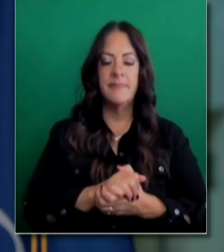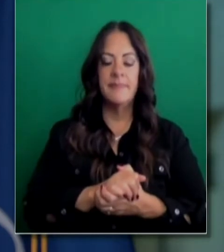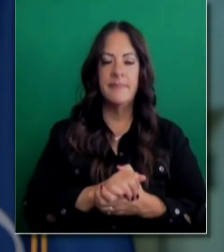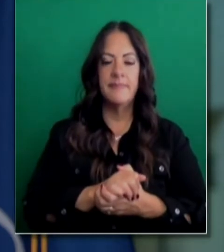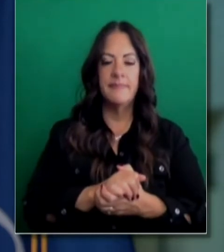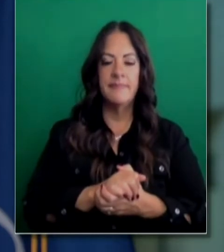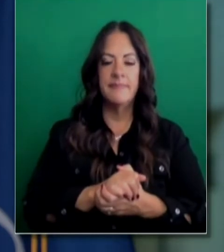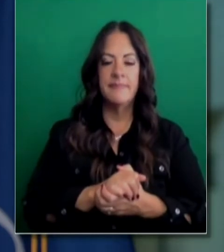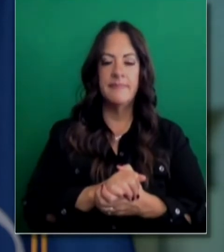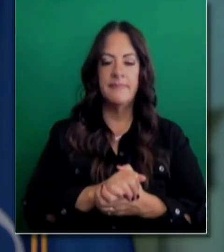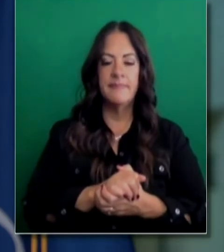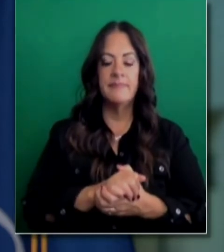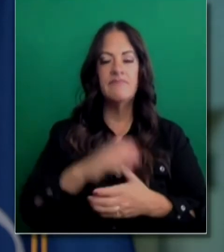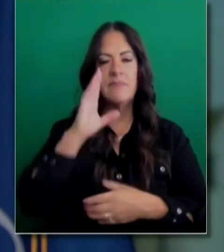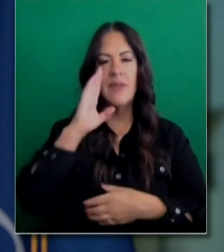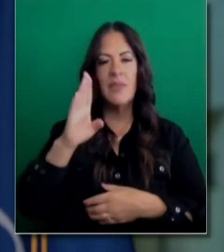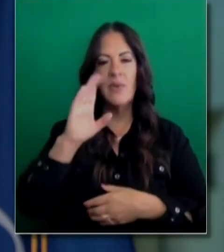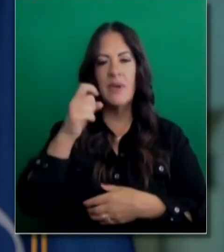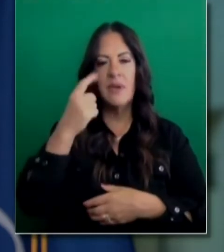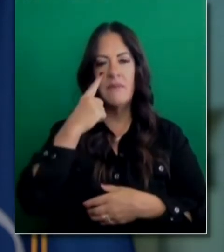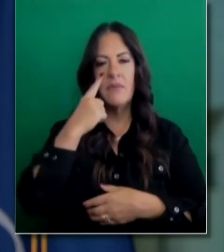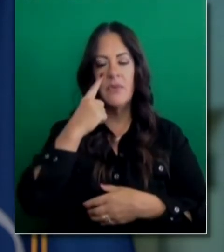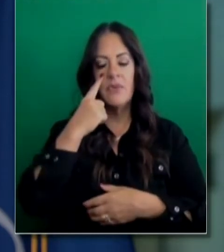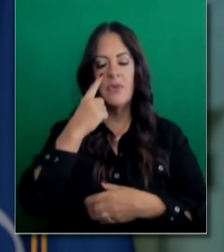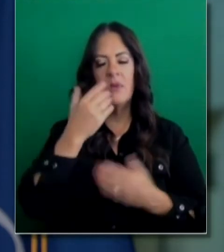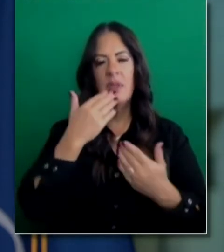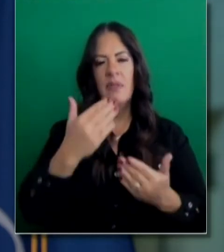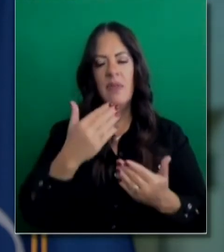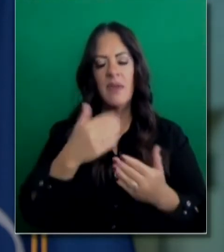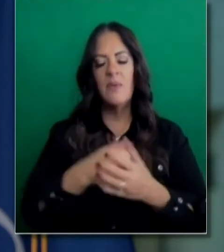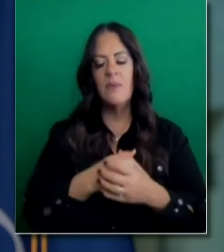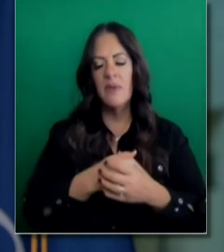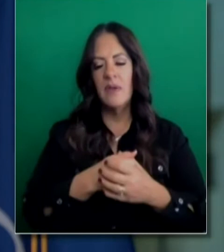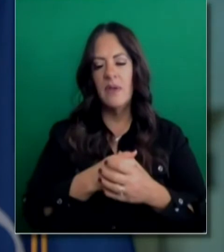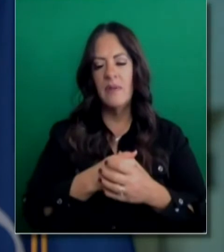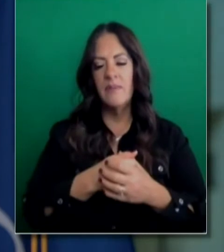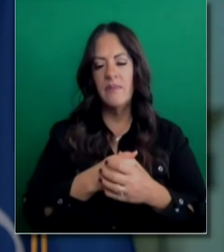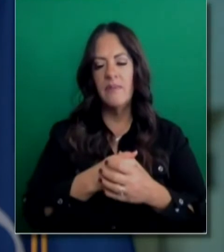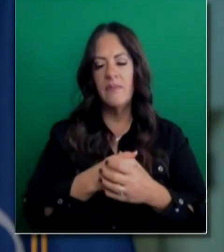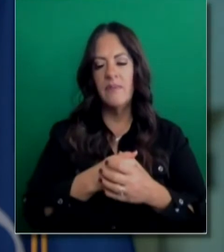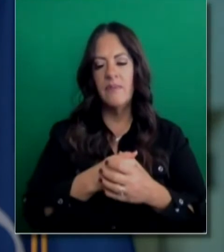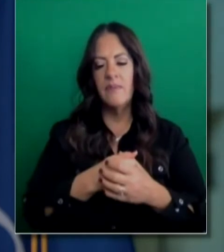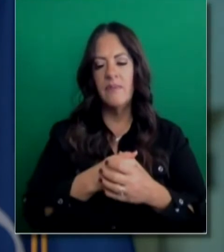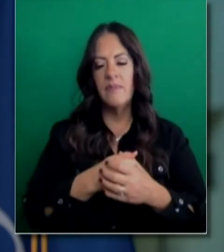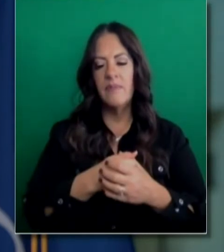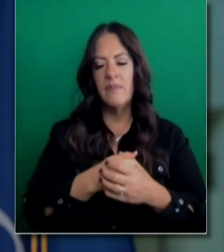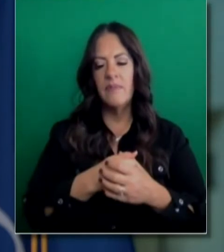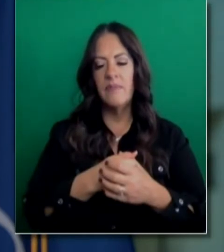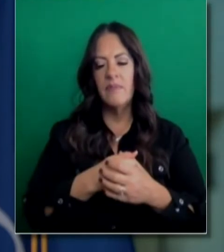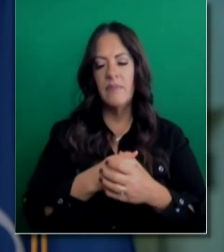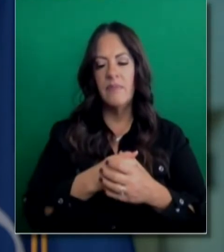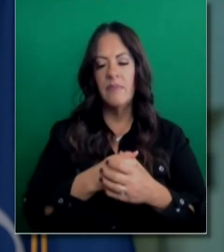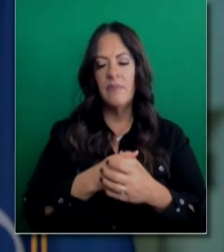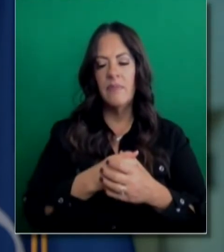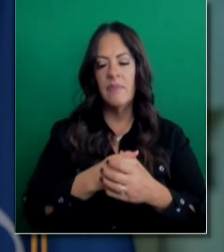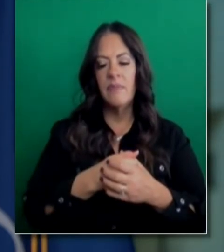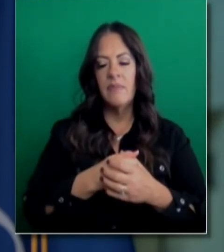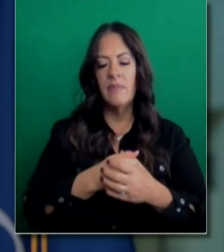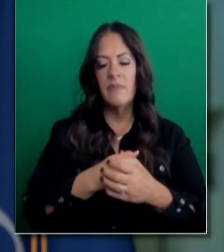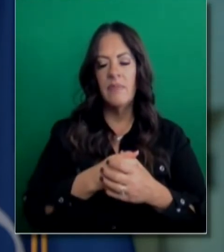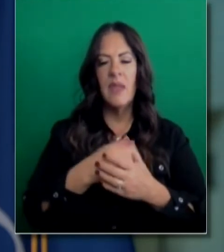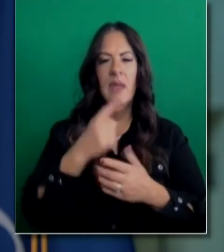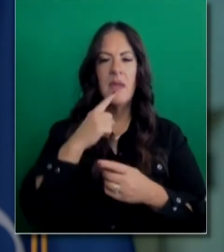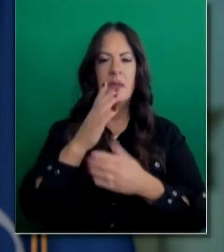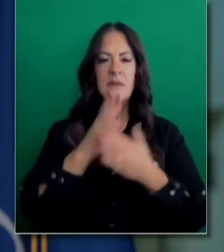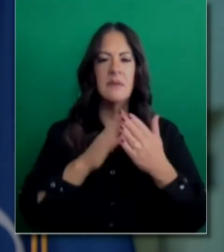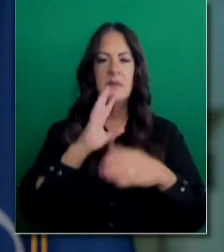Hi, Governor. Thank you for taking my question. I have one that's more of a philosophical and other that's more technical, so I can ask